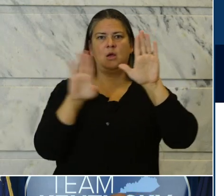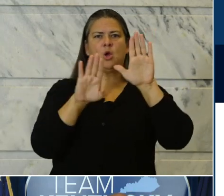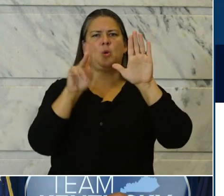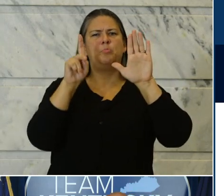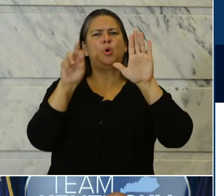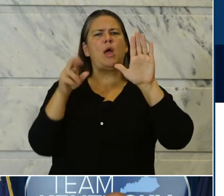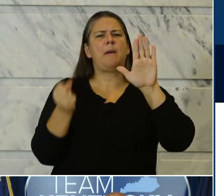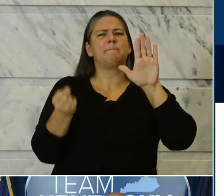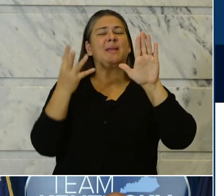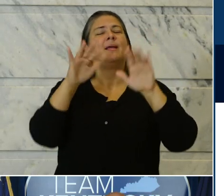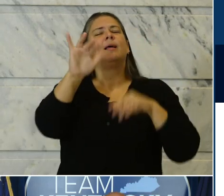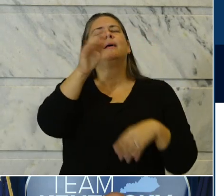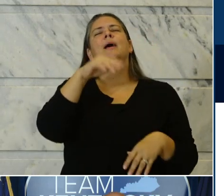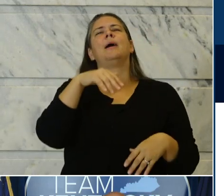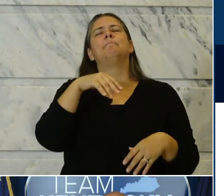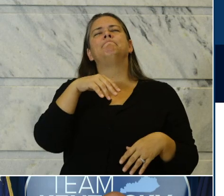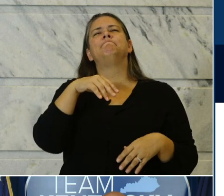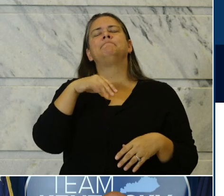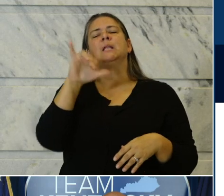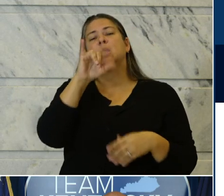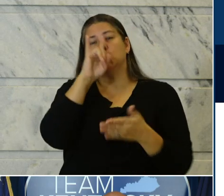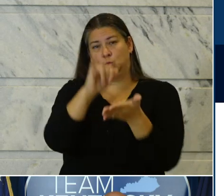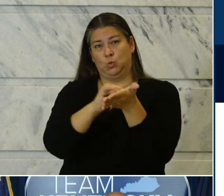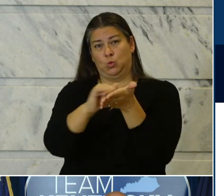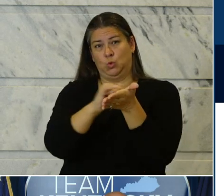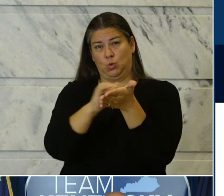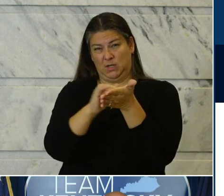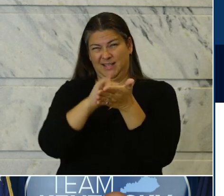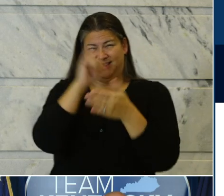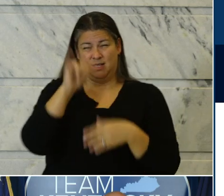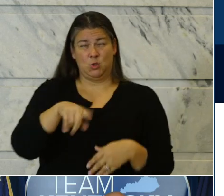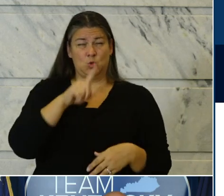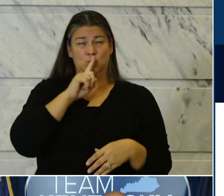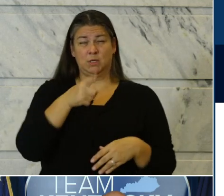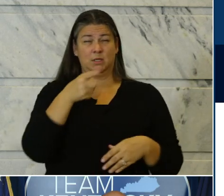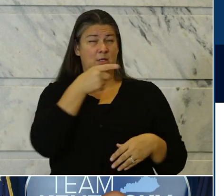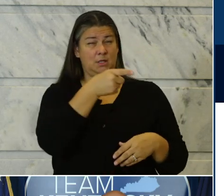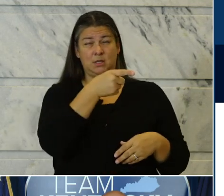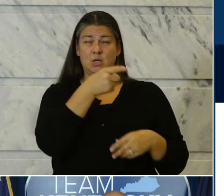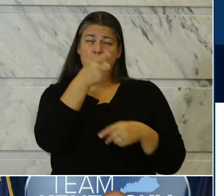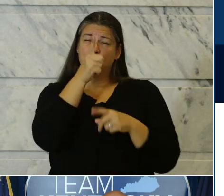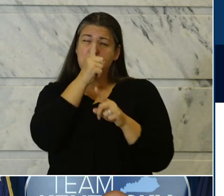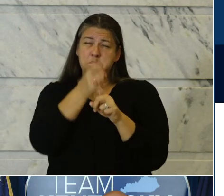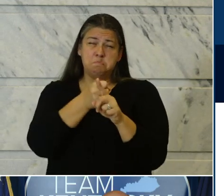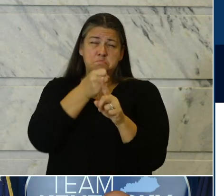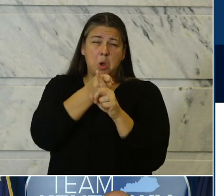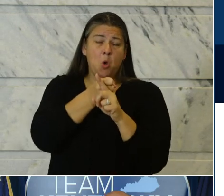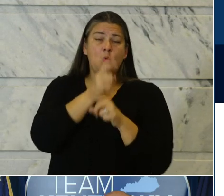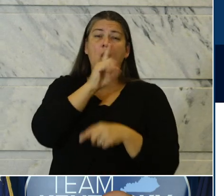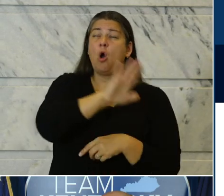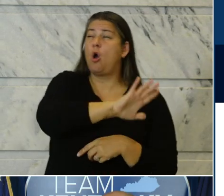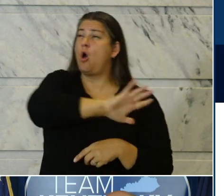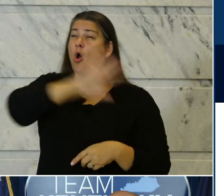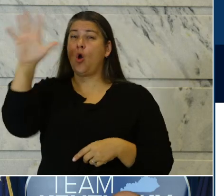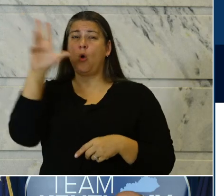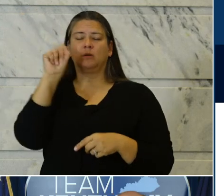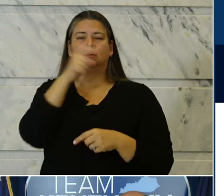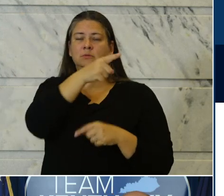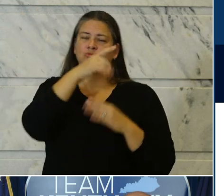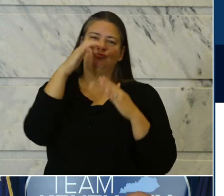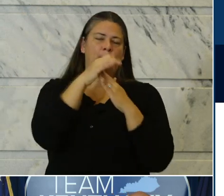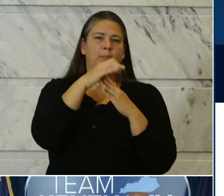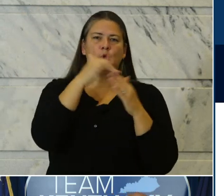got smacked hard and badly at the beginning. In fact, to this day, it's one of the areas that was the hardest hit in the entire United States and probably in the